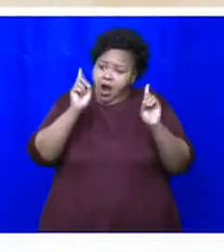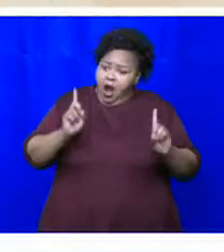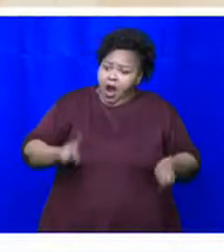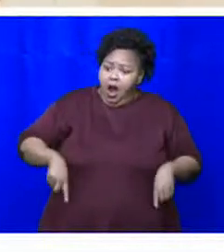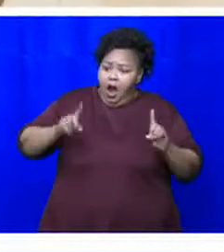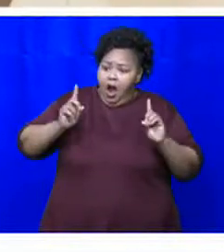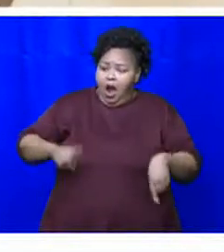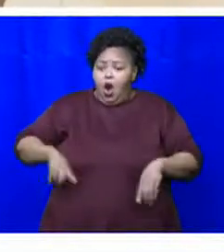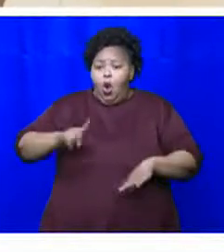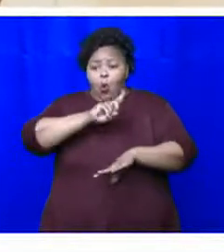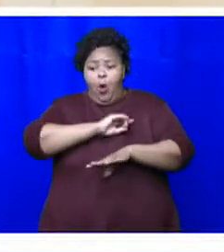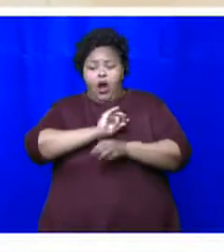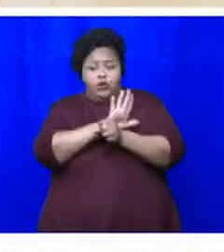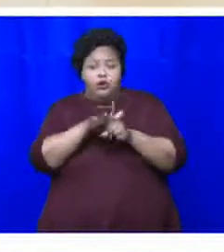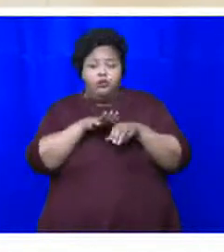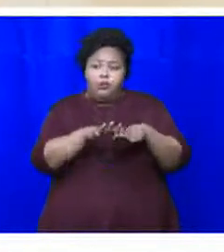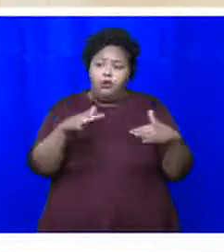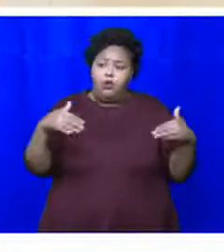isolation.